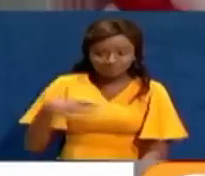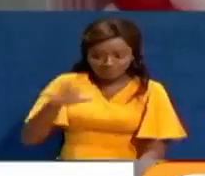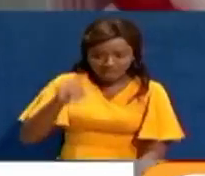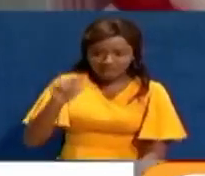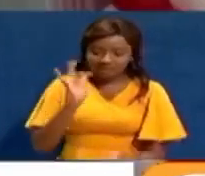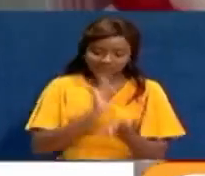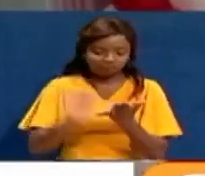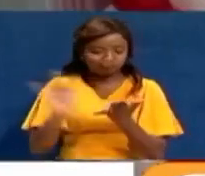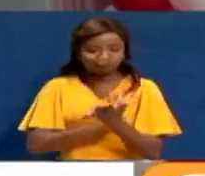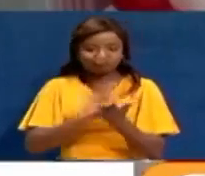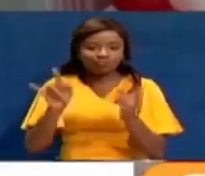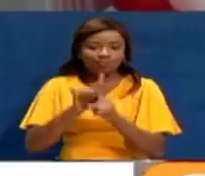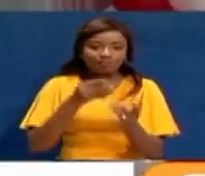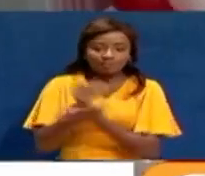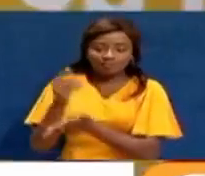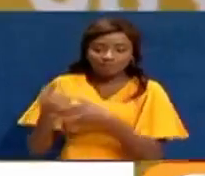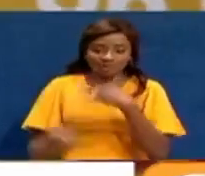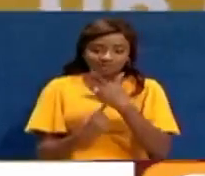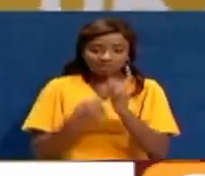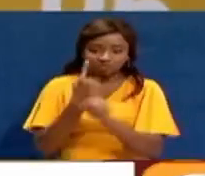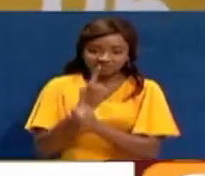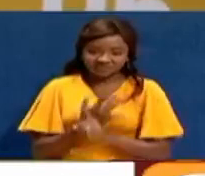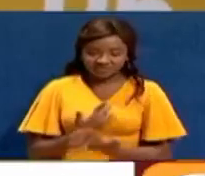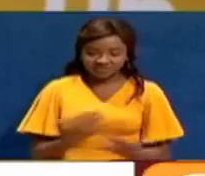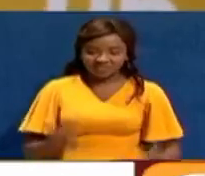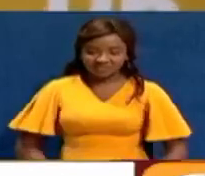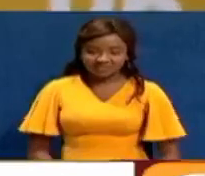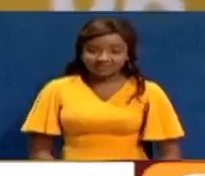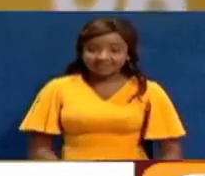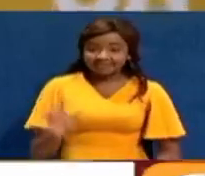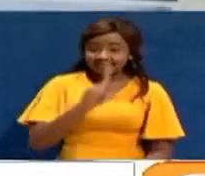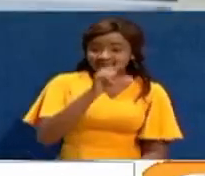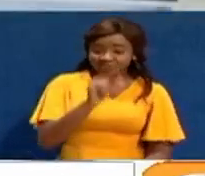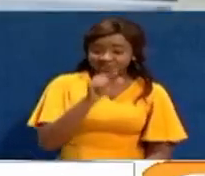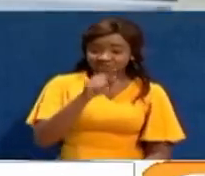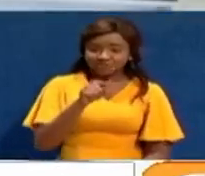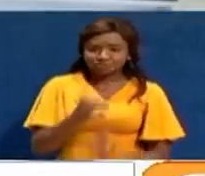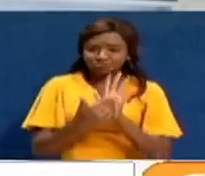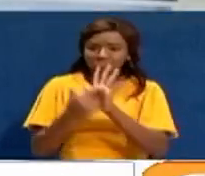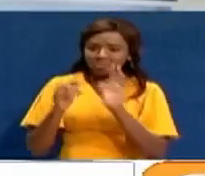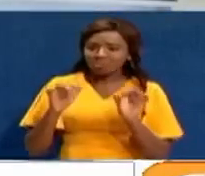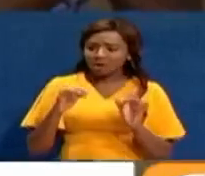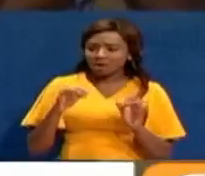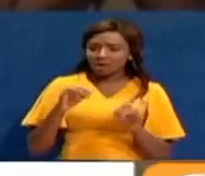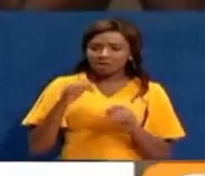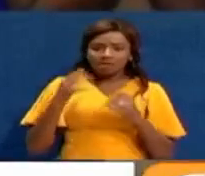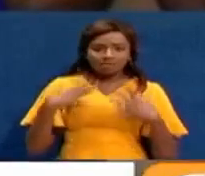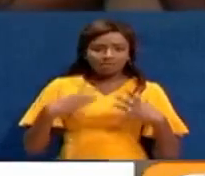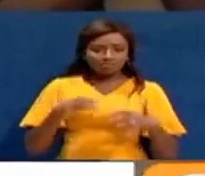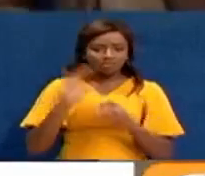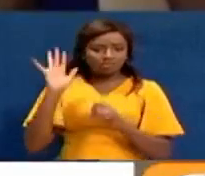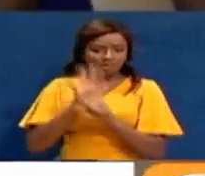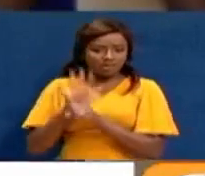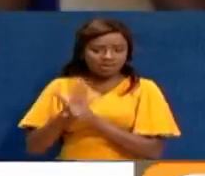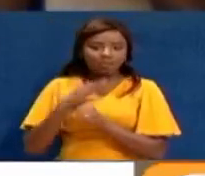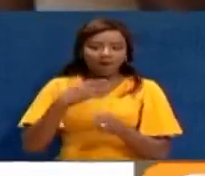of browsing and purchasing home electronics and appliances. The LG e-showroom comes at a time when more Kenyans continue to adopt online